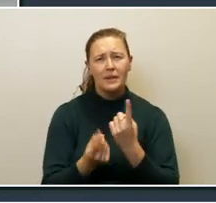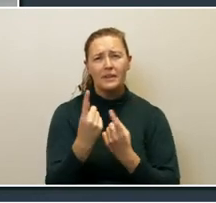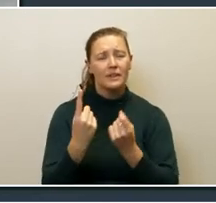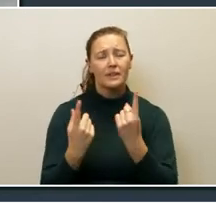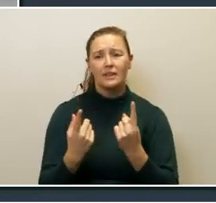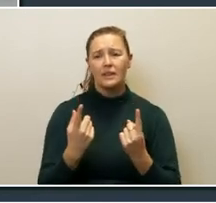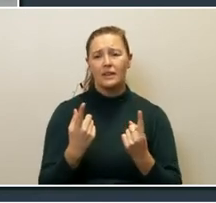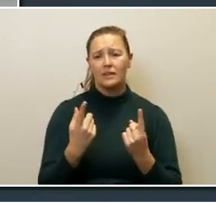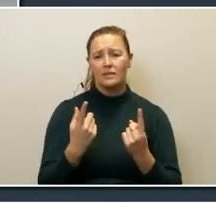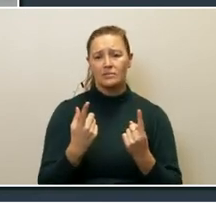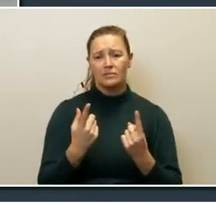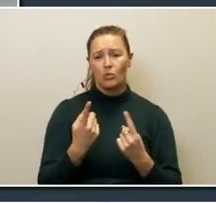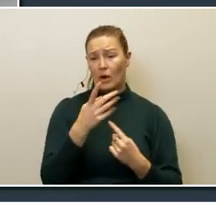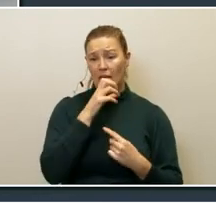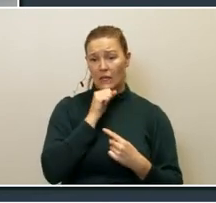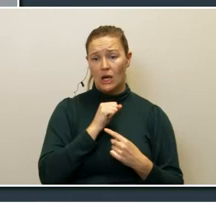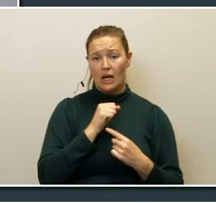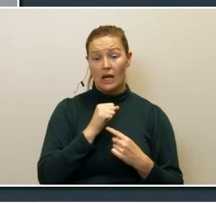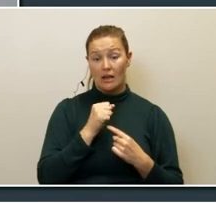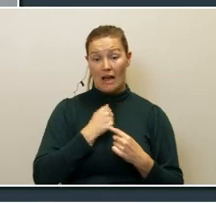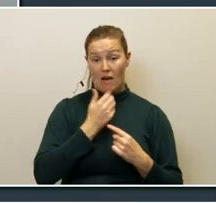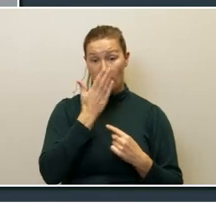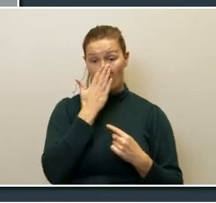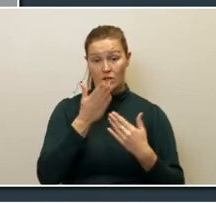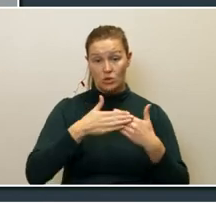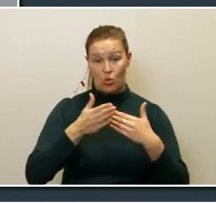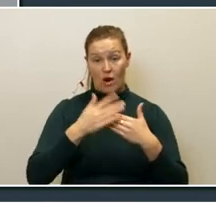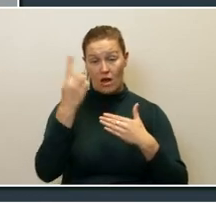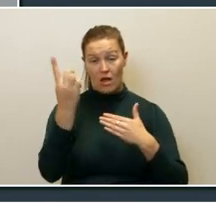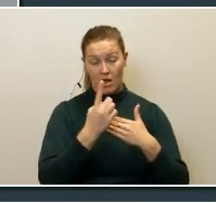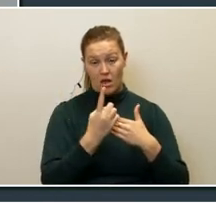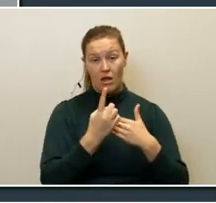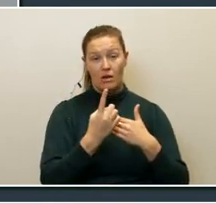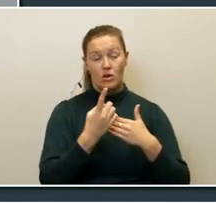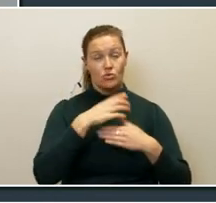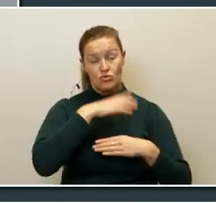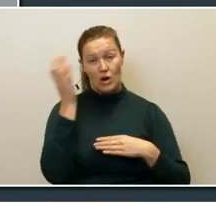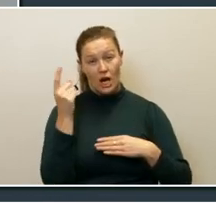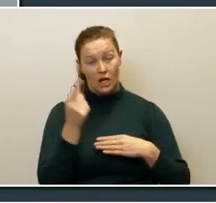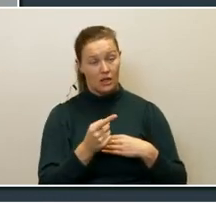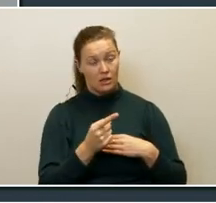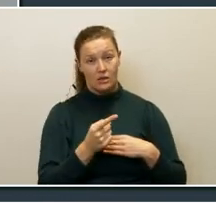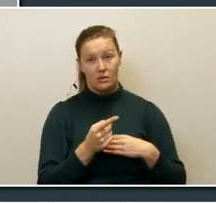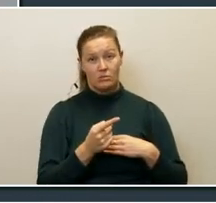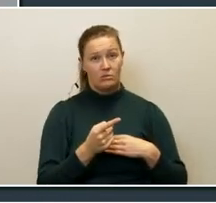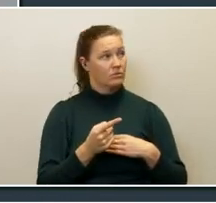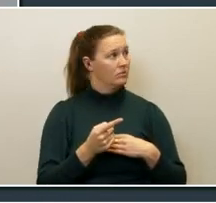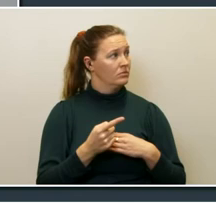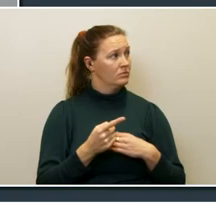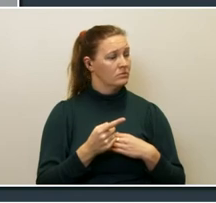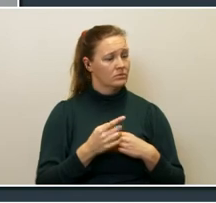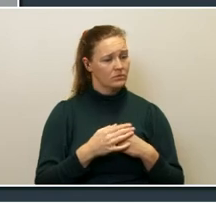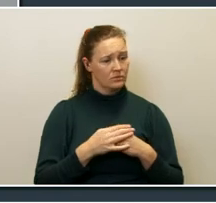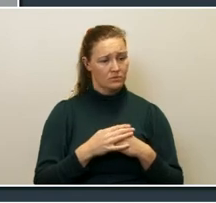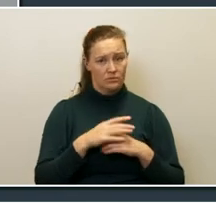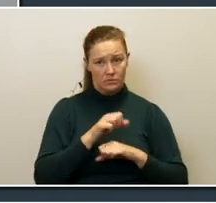at front door, one guy drunk who'd come through the alleyway, leaning on our door, and I'm like, and